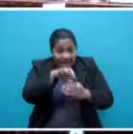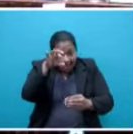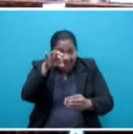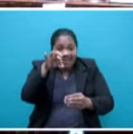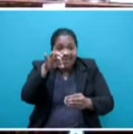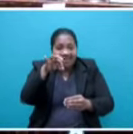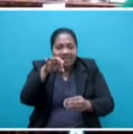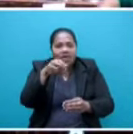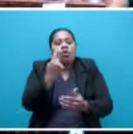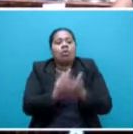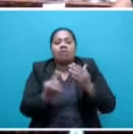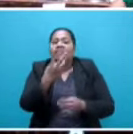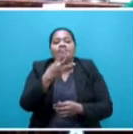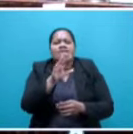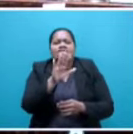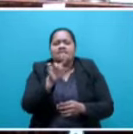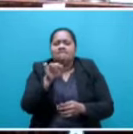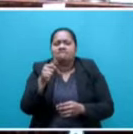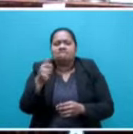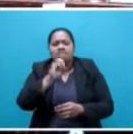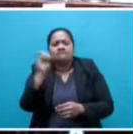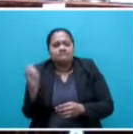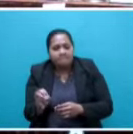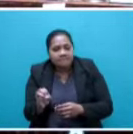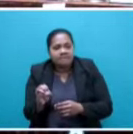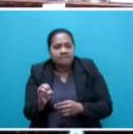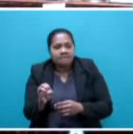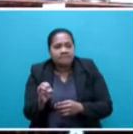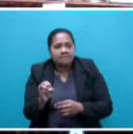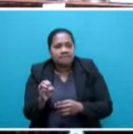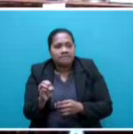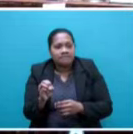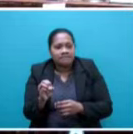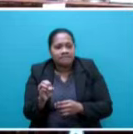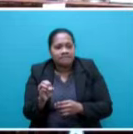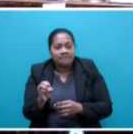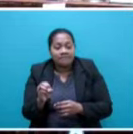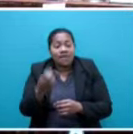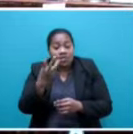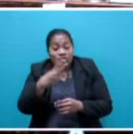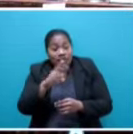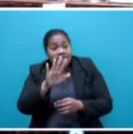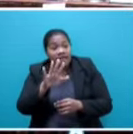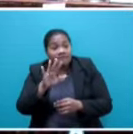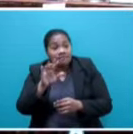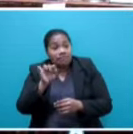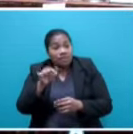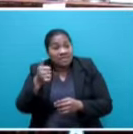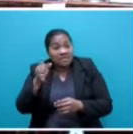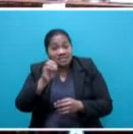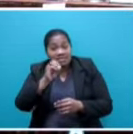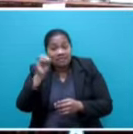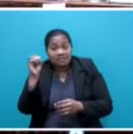only 35.6% of the registered voters voted for them. 35.6% voted for the opposition